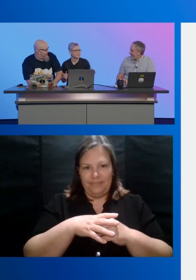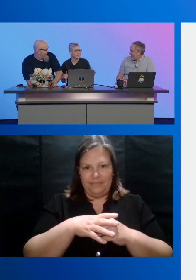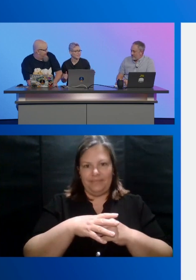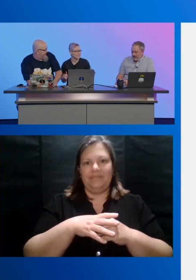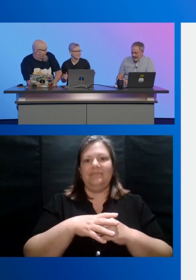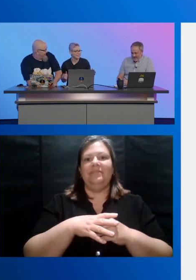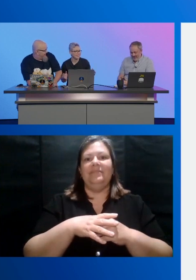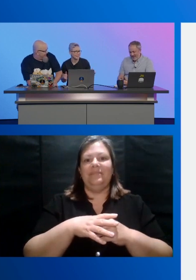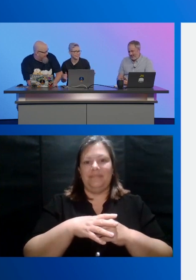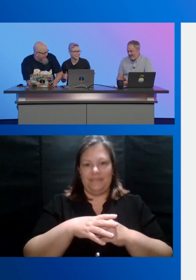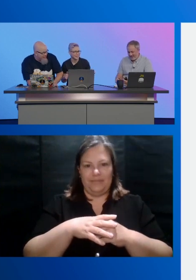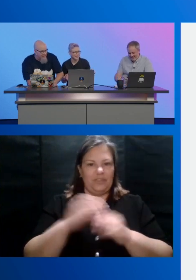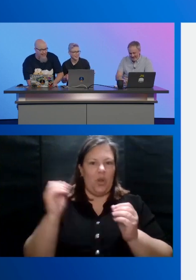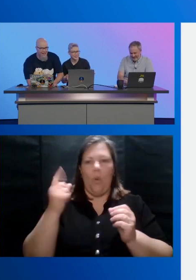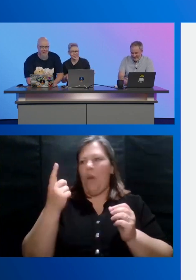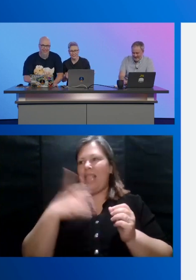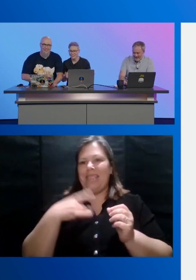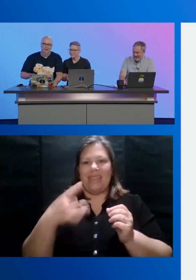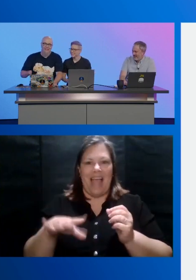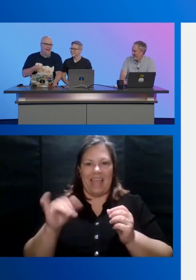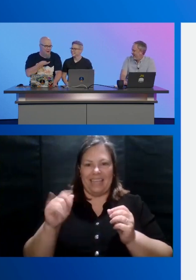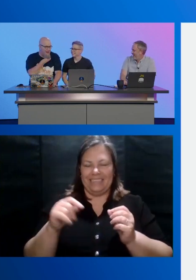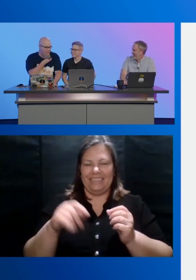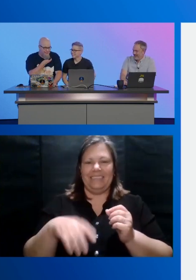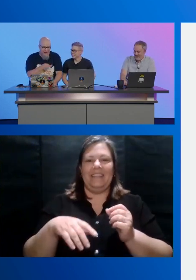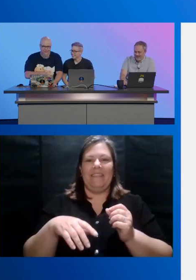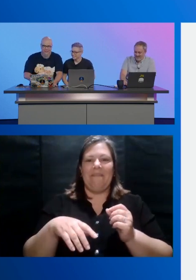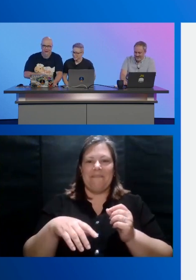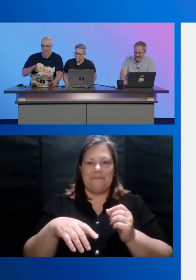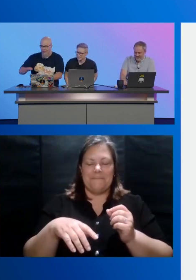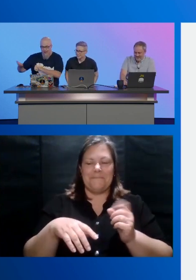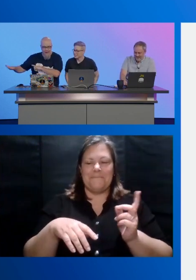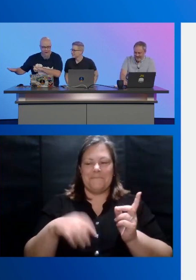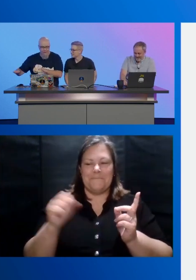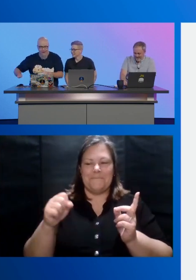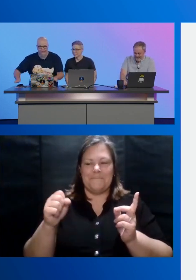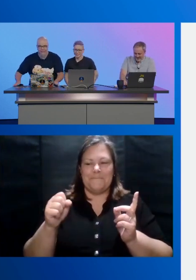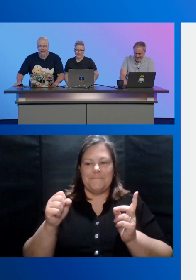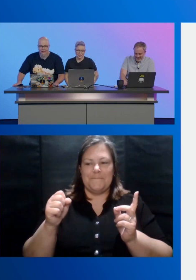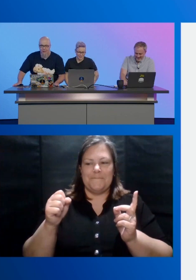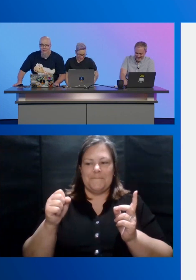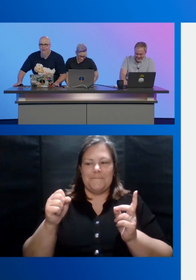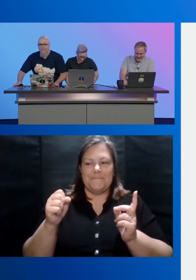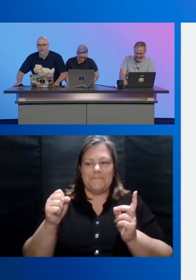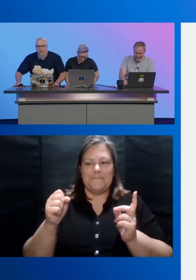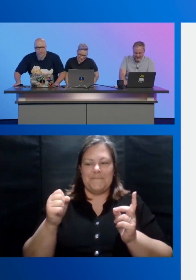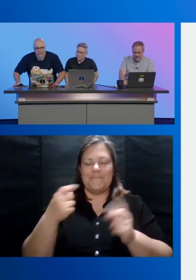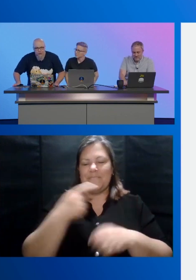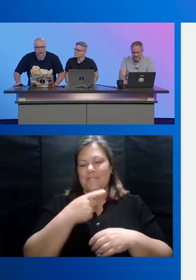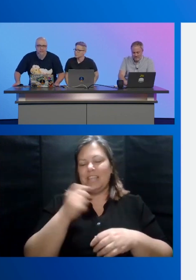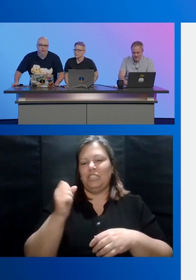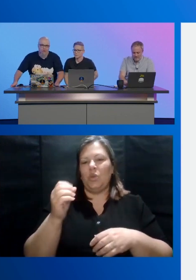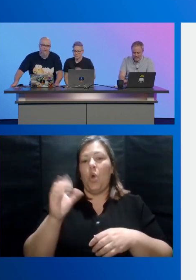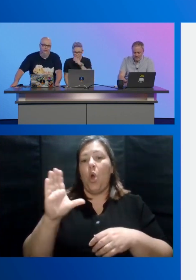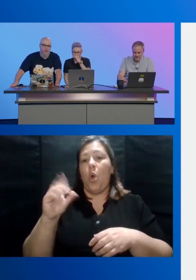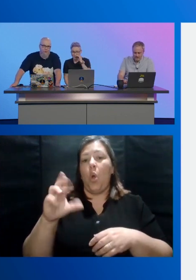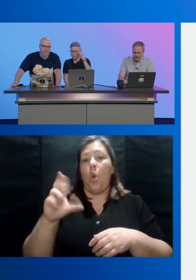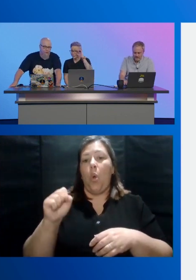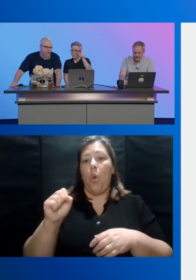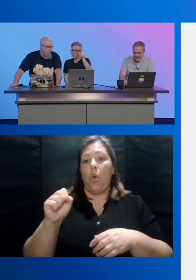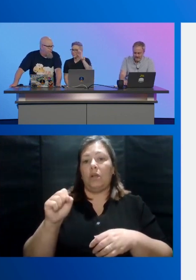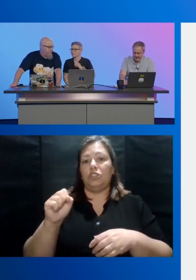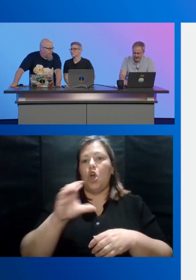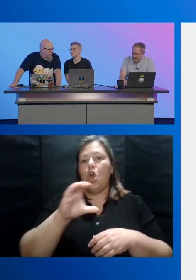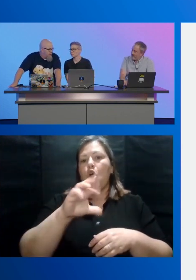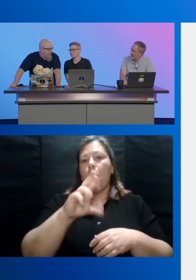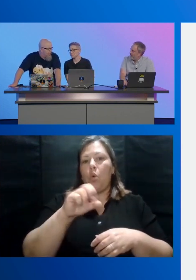who does like Take a it? breath, yeah. Yeah, yeah. Sorry, I was dying over here on this side of the table. So CORS is cross-origin